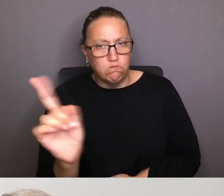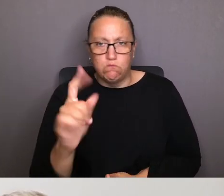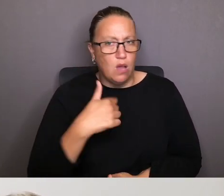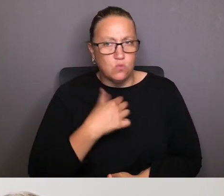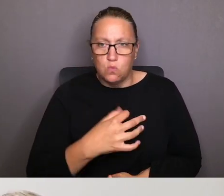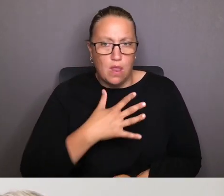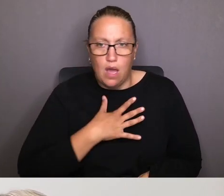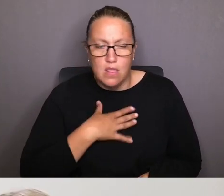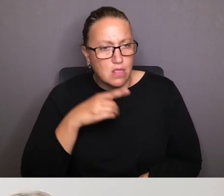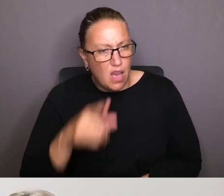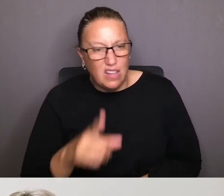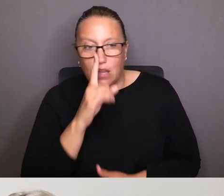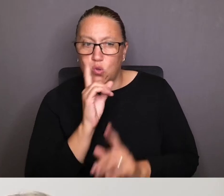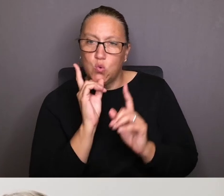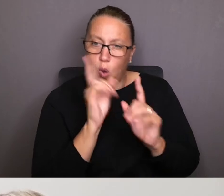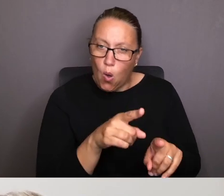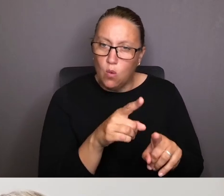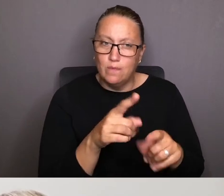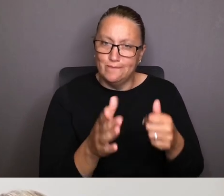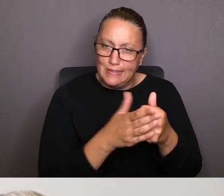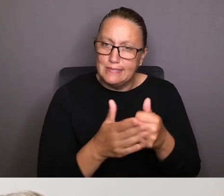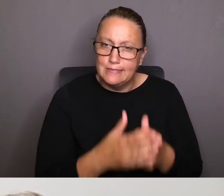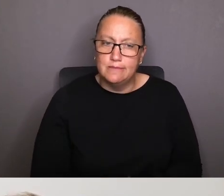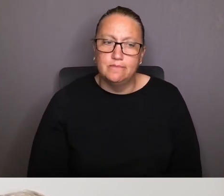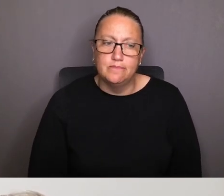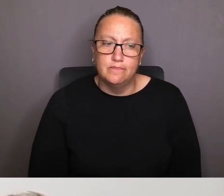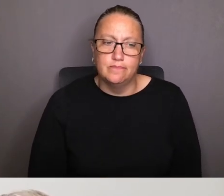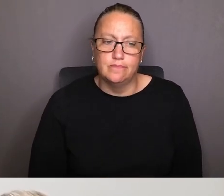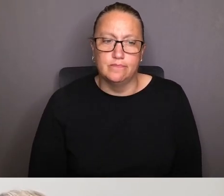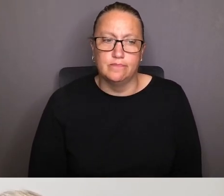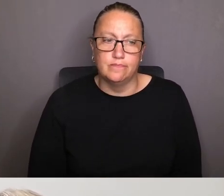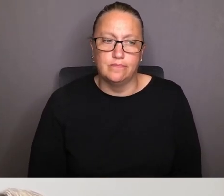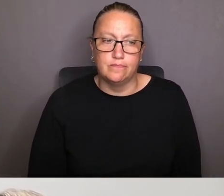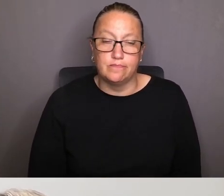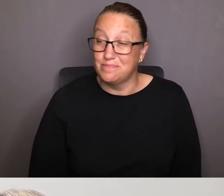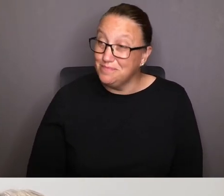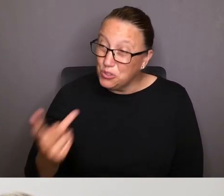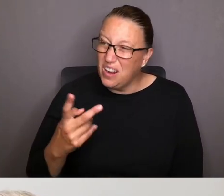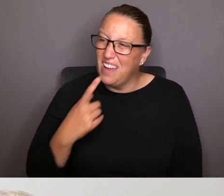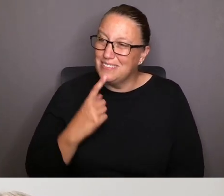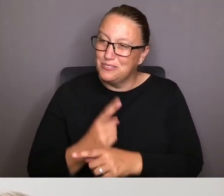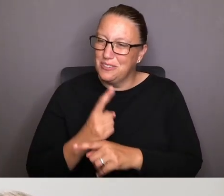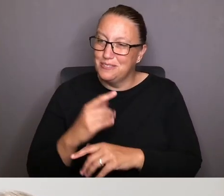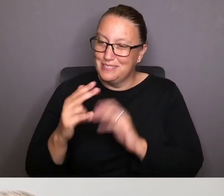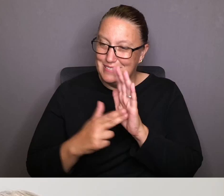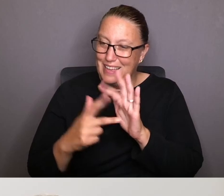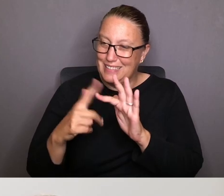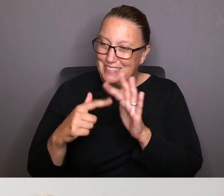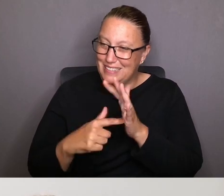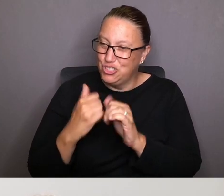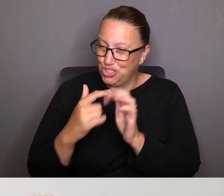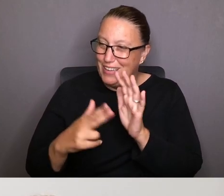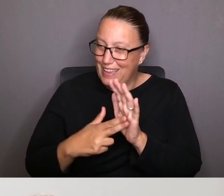happens that is not okay, that you are absolutely empowered and allowed to go and do something about that.